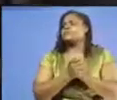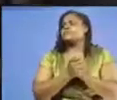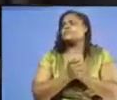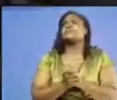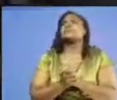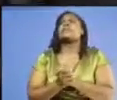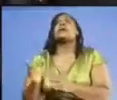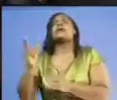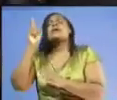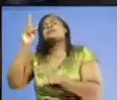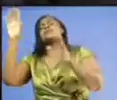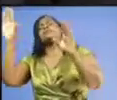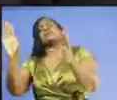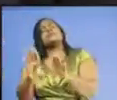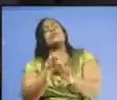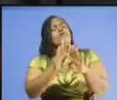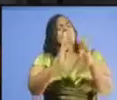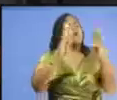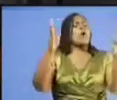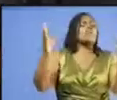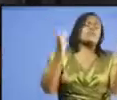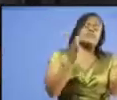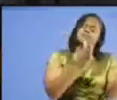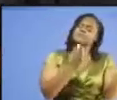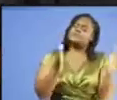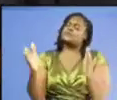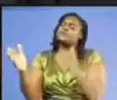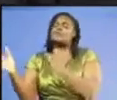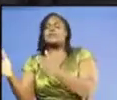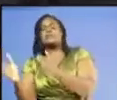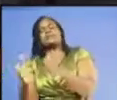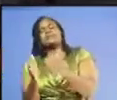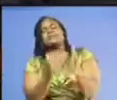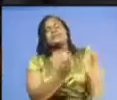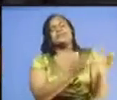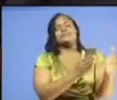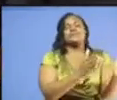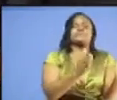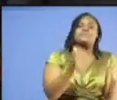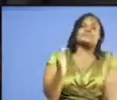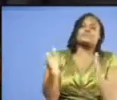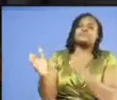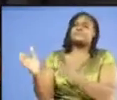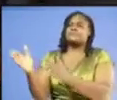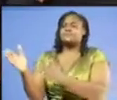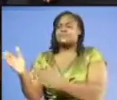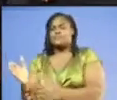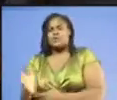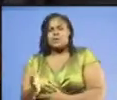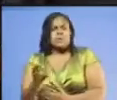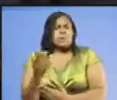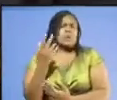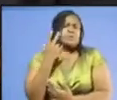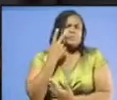Oh, he'll make a way. In the middle of nowhere.